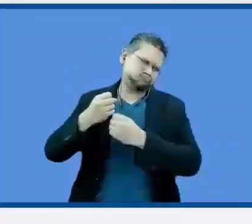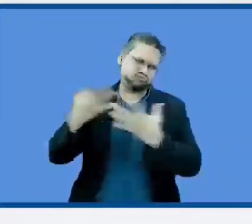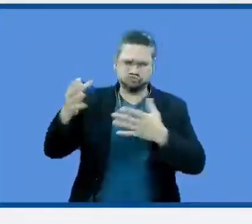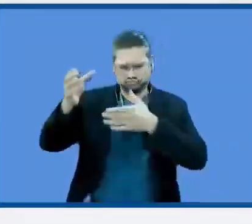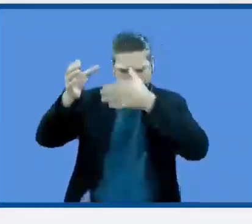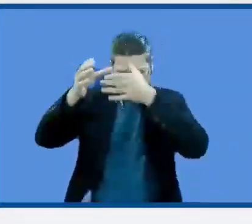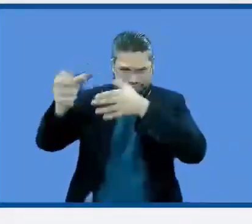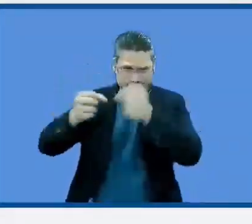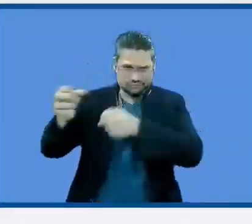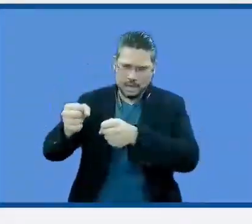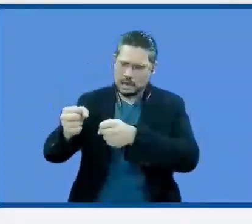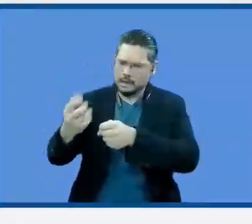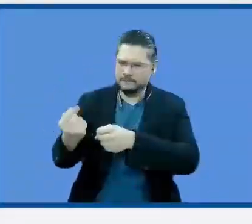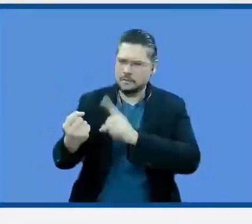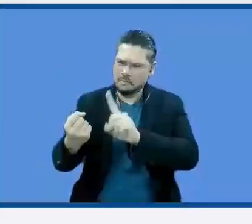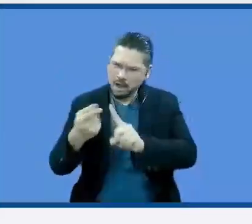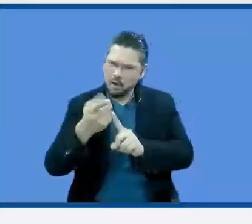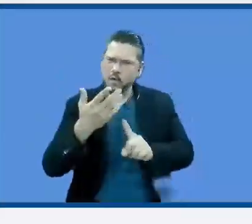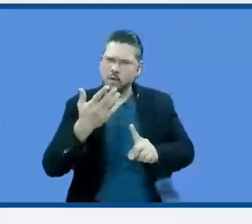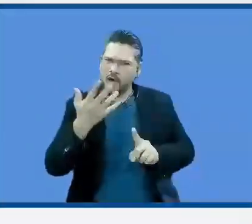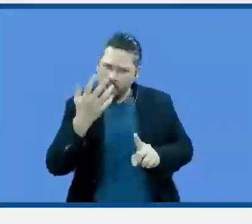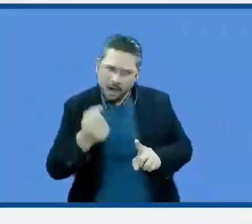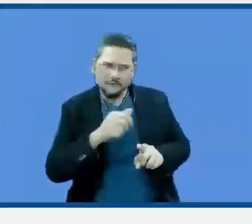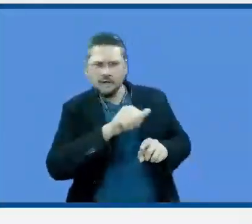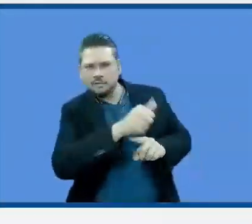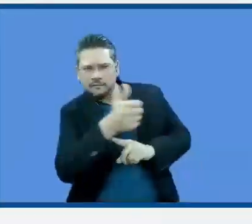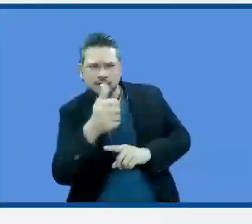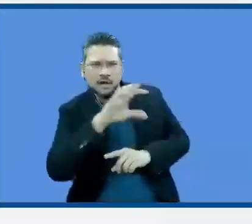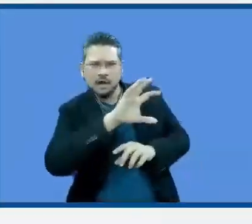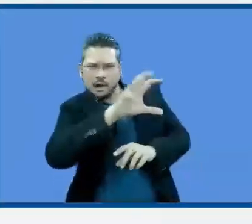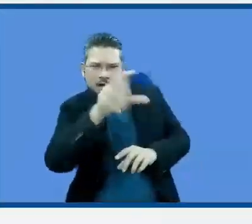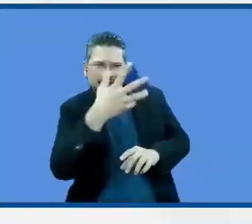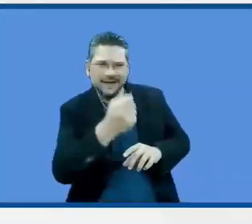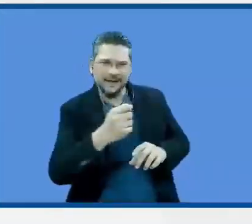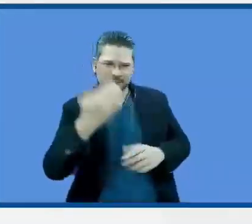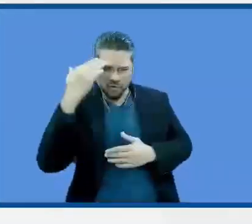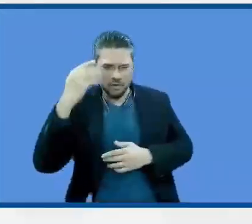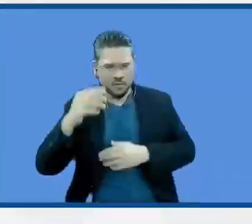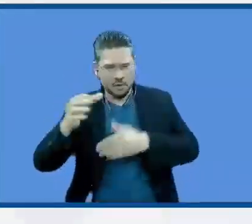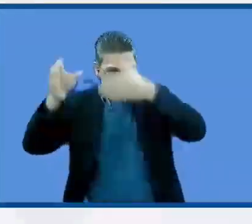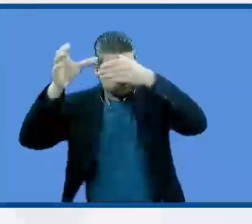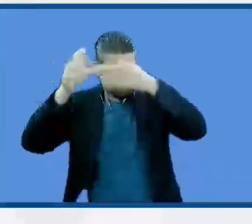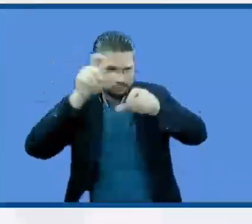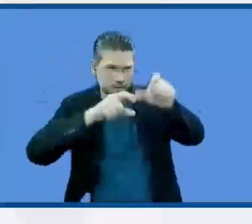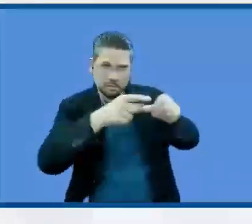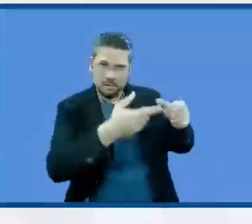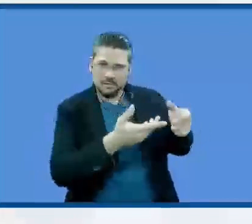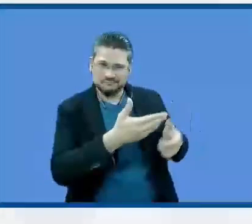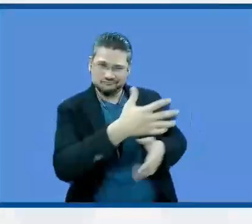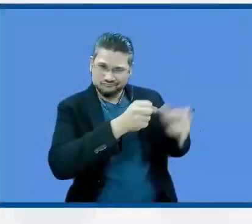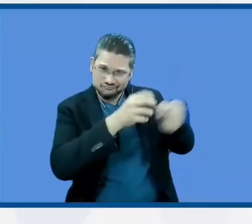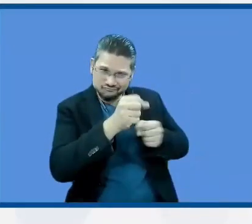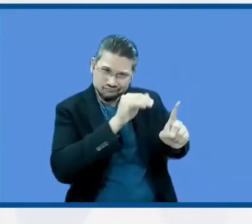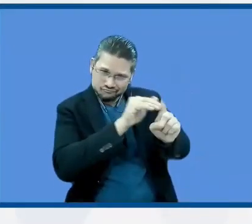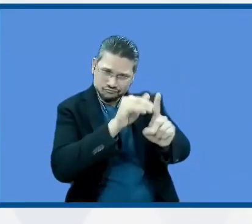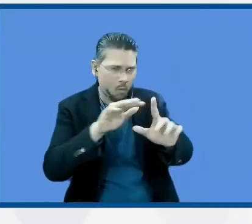you? And do you help those countries as well in these times of crisis? If you could maybe spend a minute or so and explain how that works.